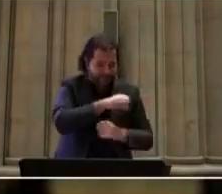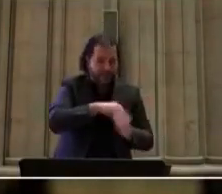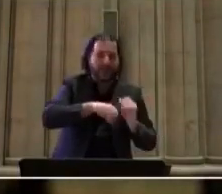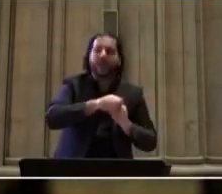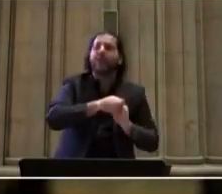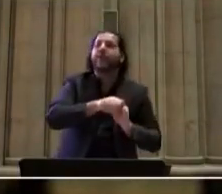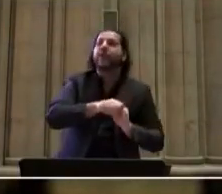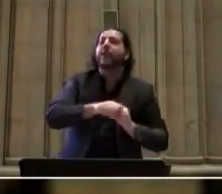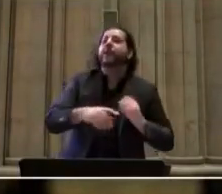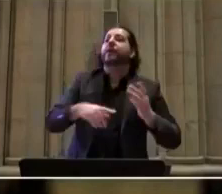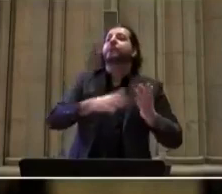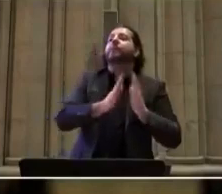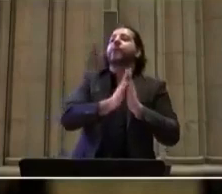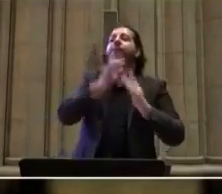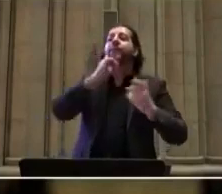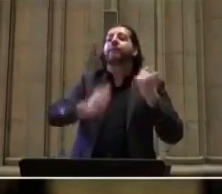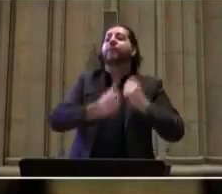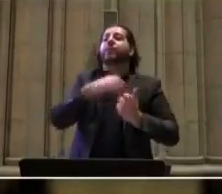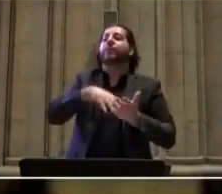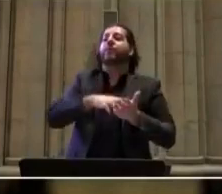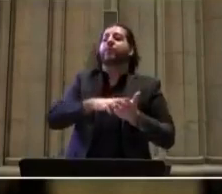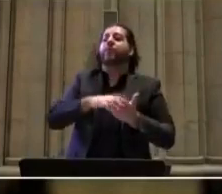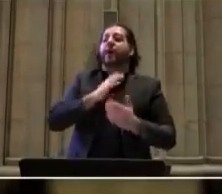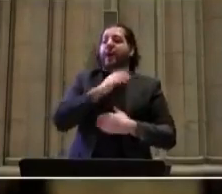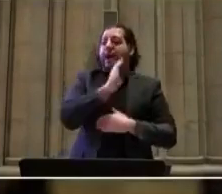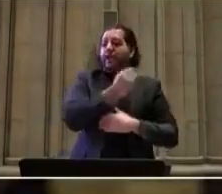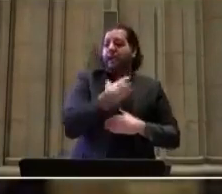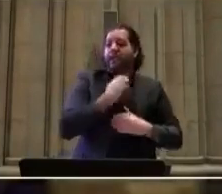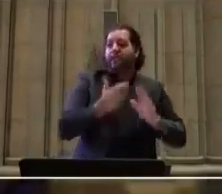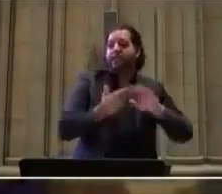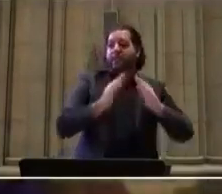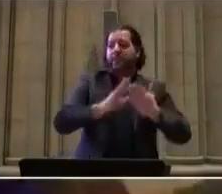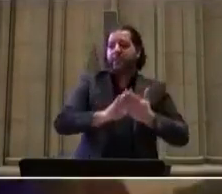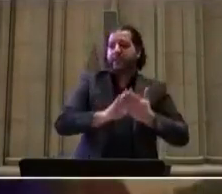Let us pray for the most vulnerable in our communities.